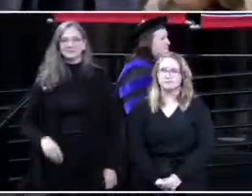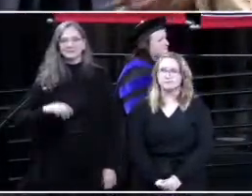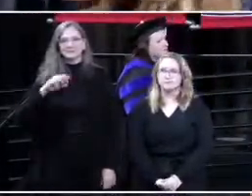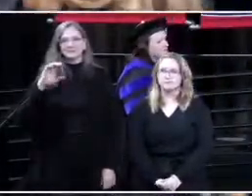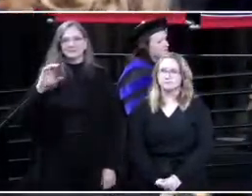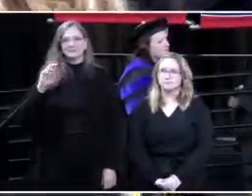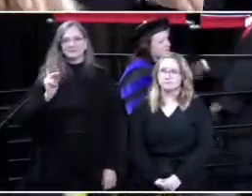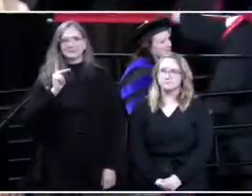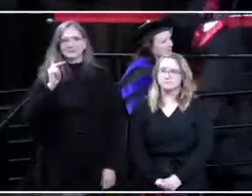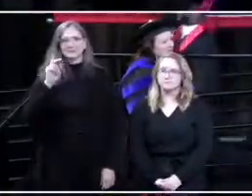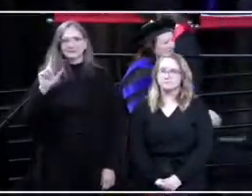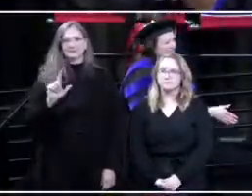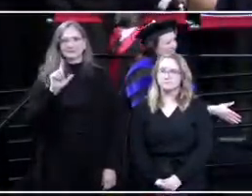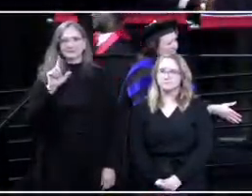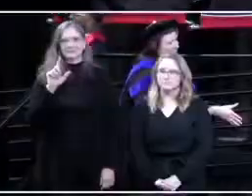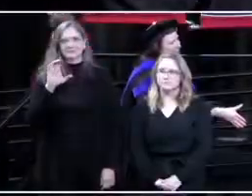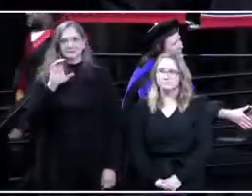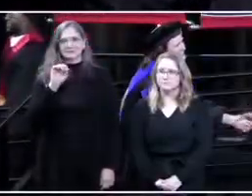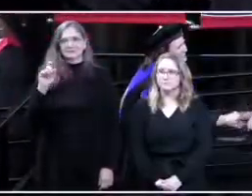Kendall Wayne Cook.